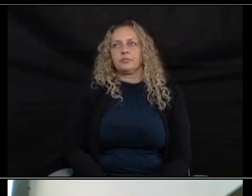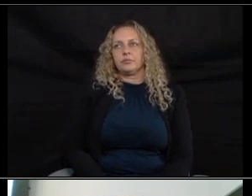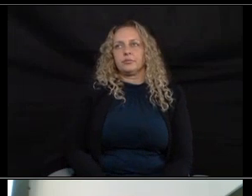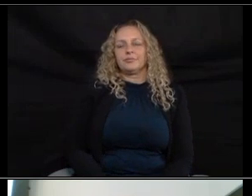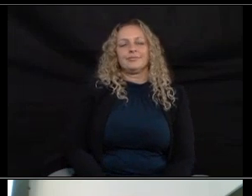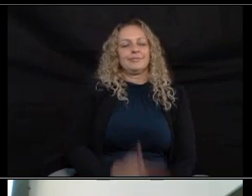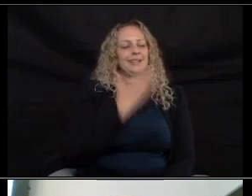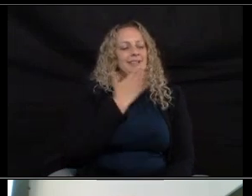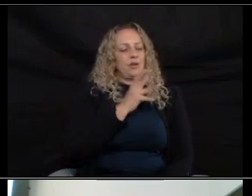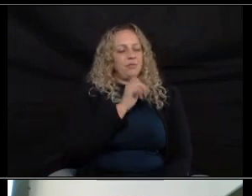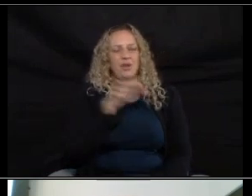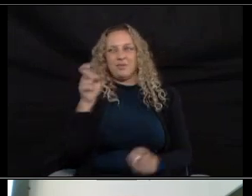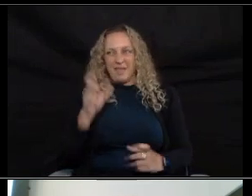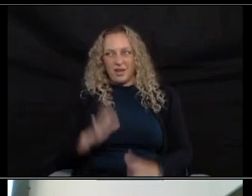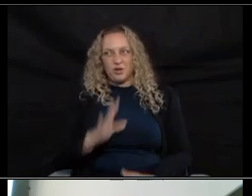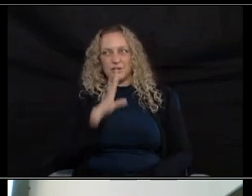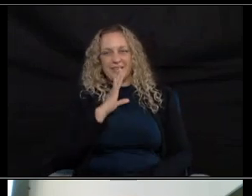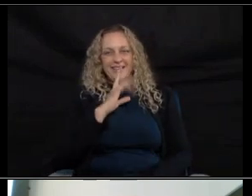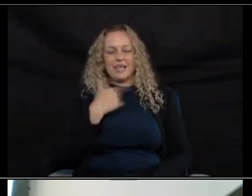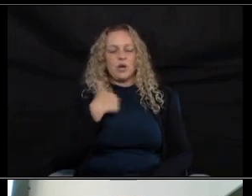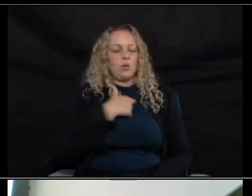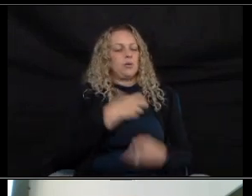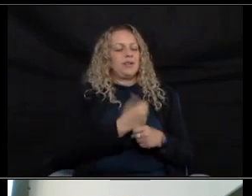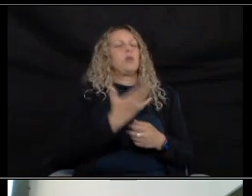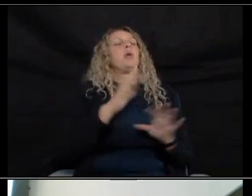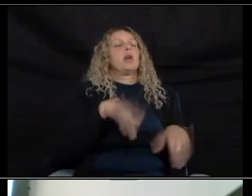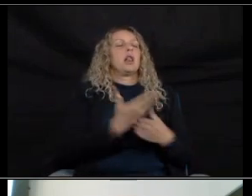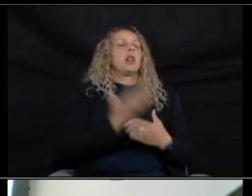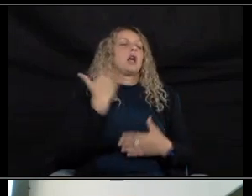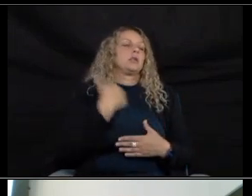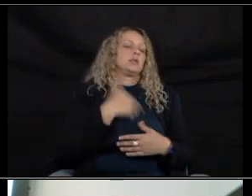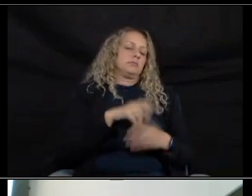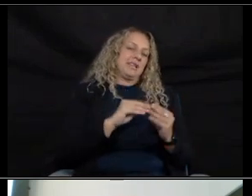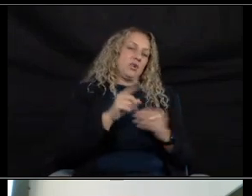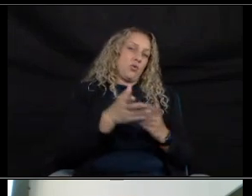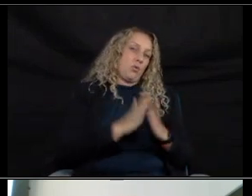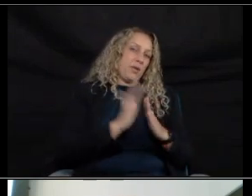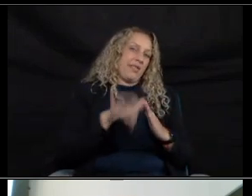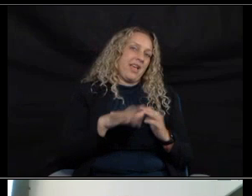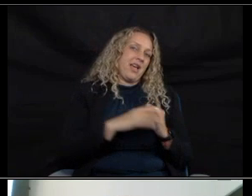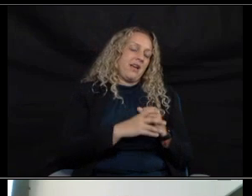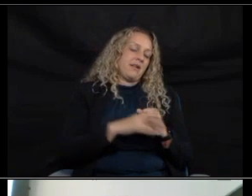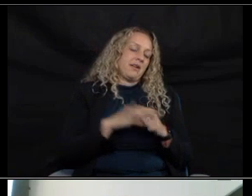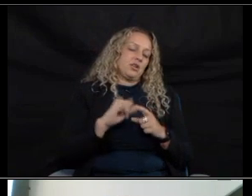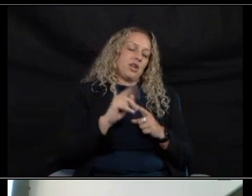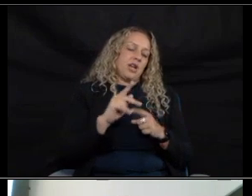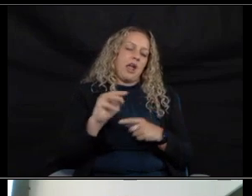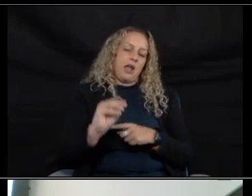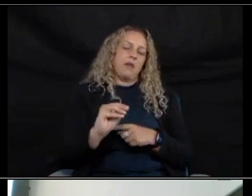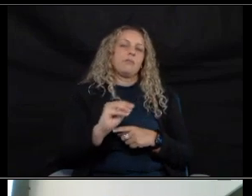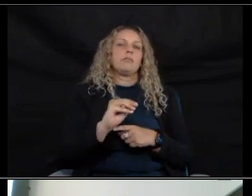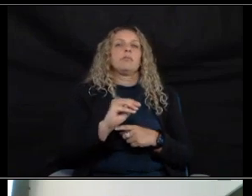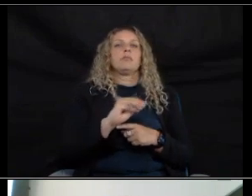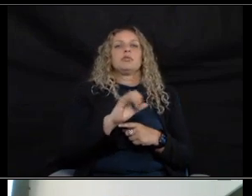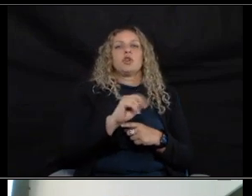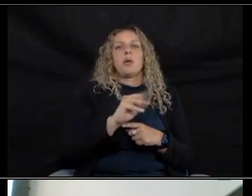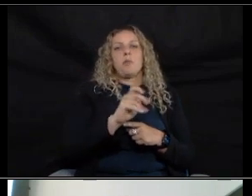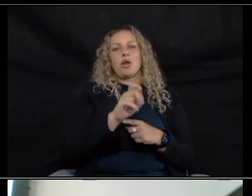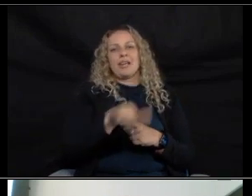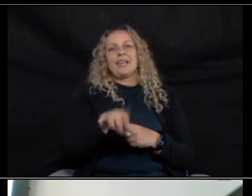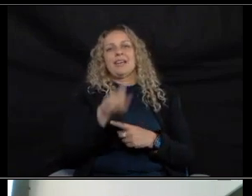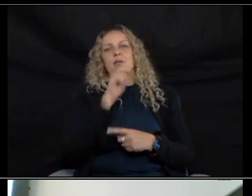Thank you, Mayor. We received, well, last meeting you had requested that JKM, John Markey, our